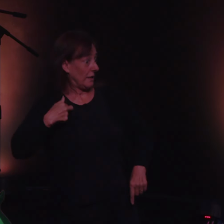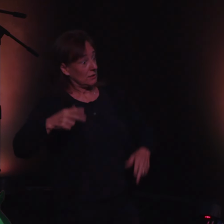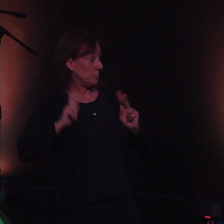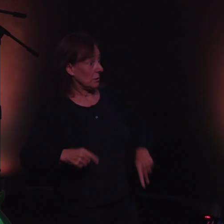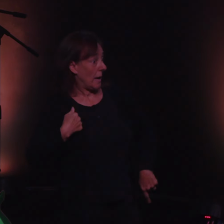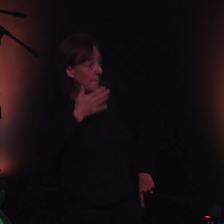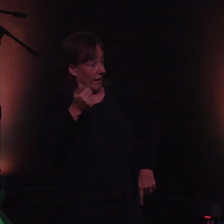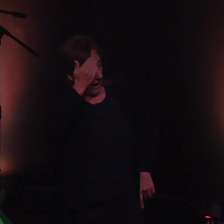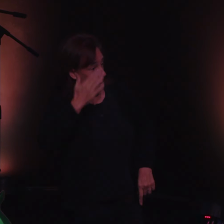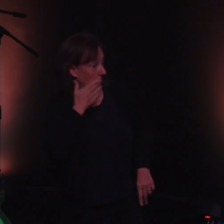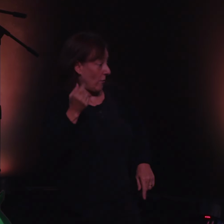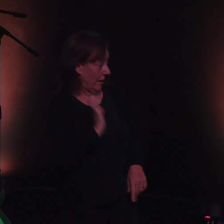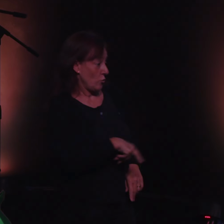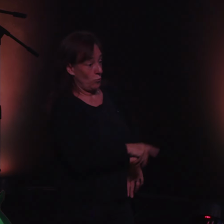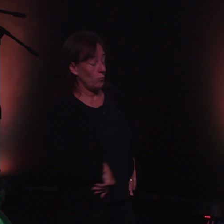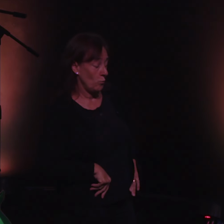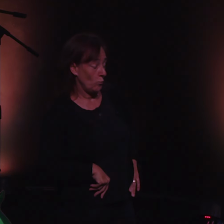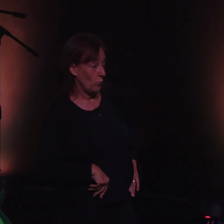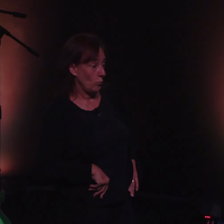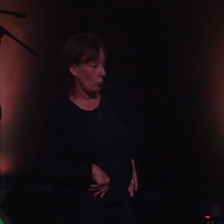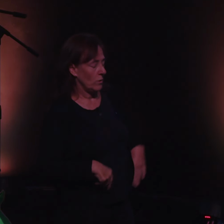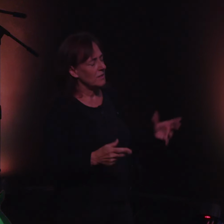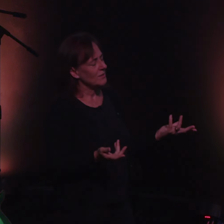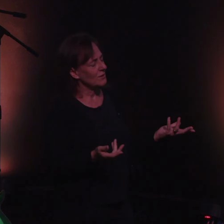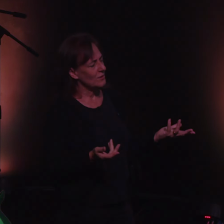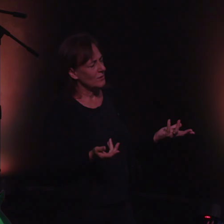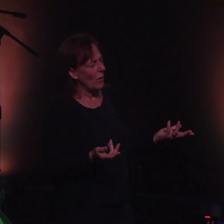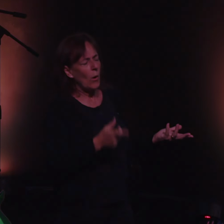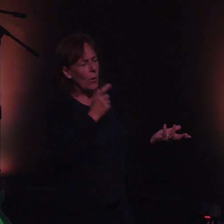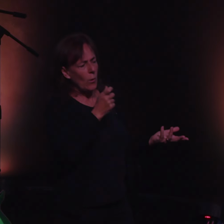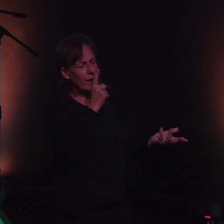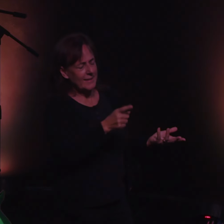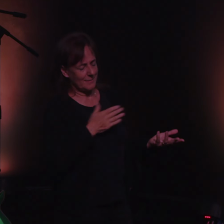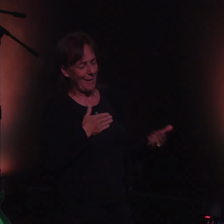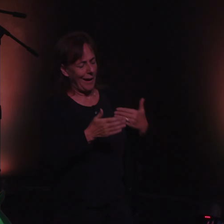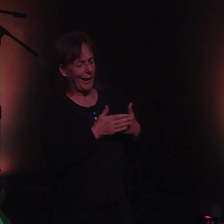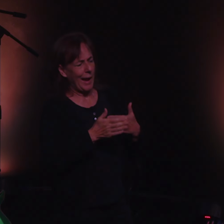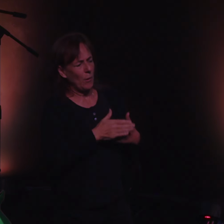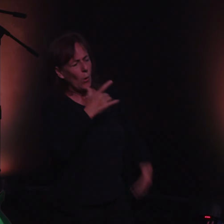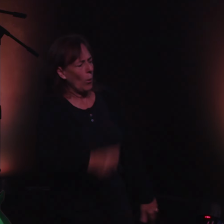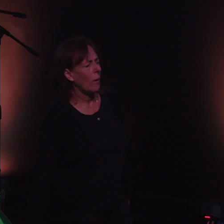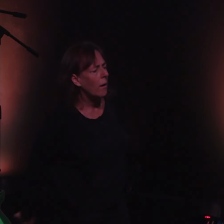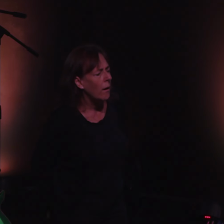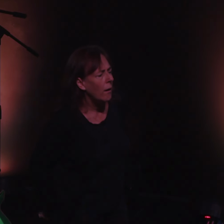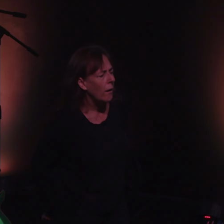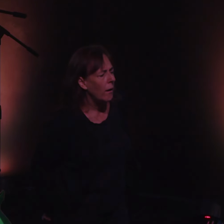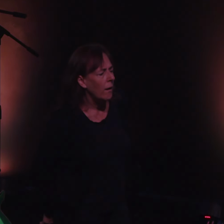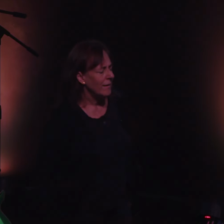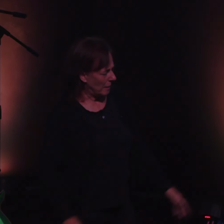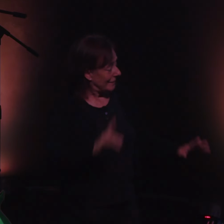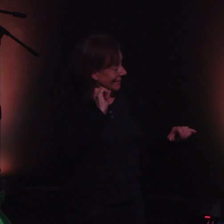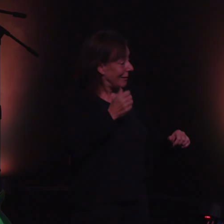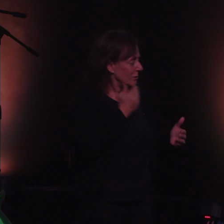person, he's got it figured out. So who is my neighbor then, Jesus? I mean,